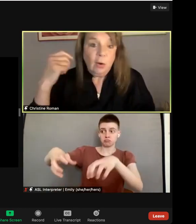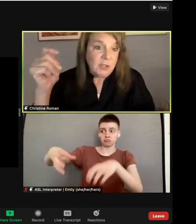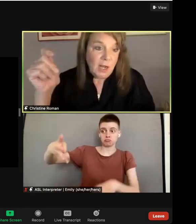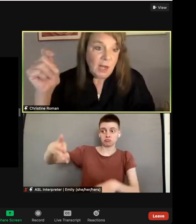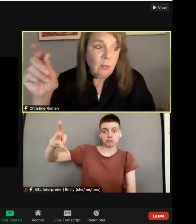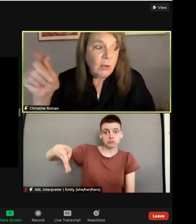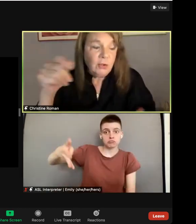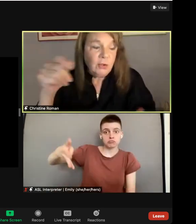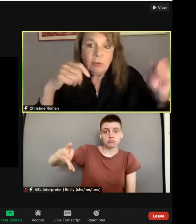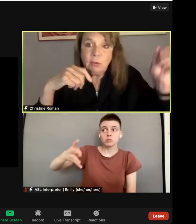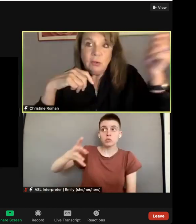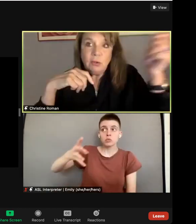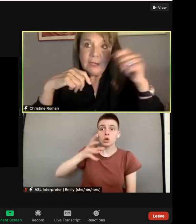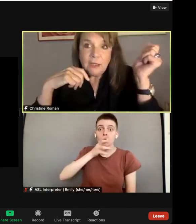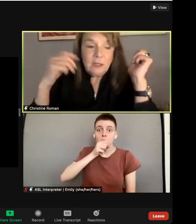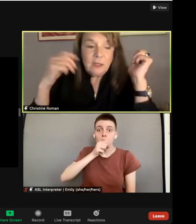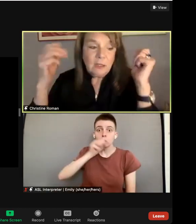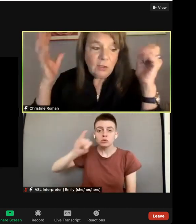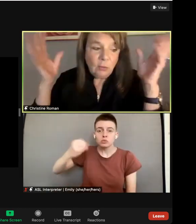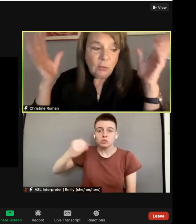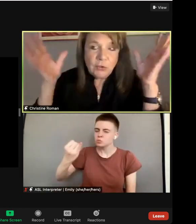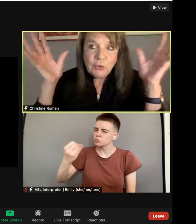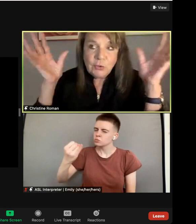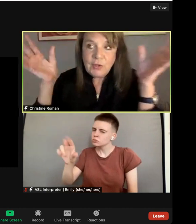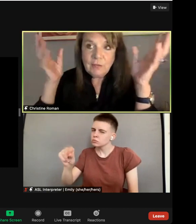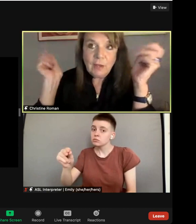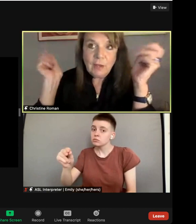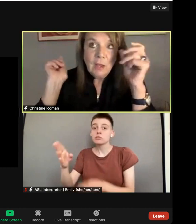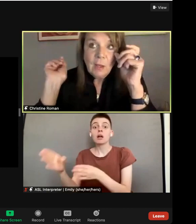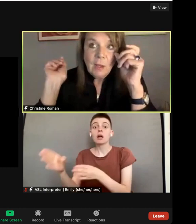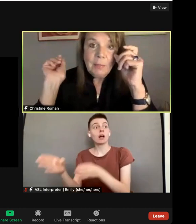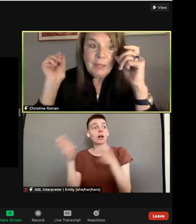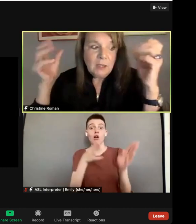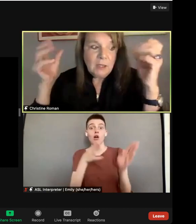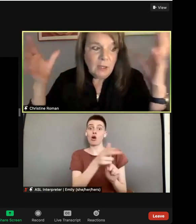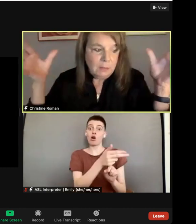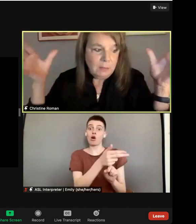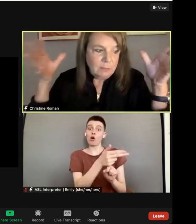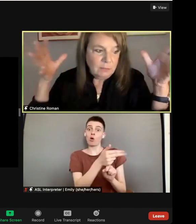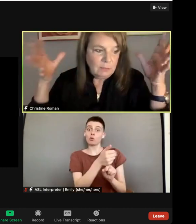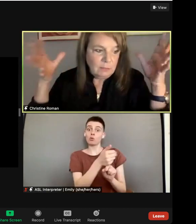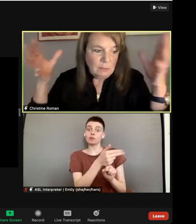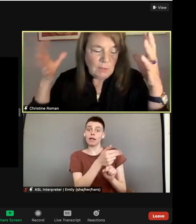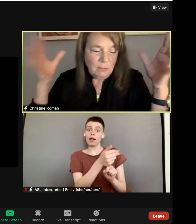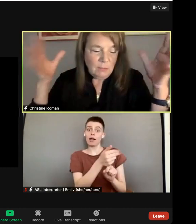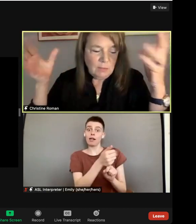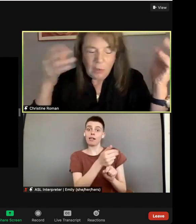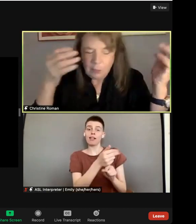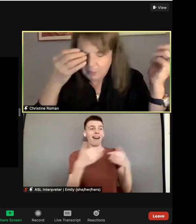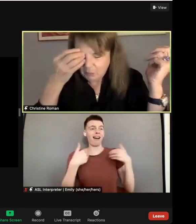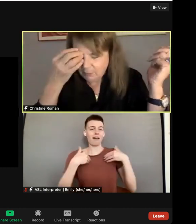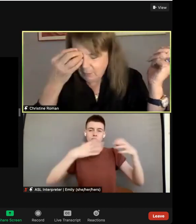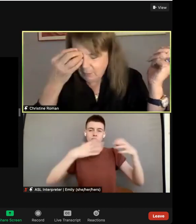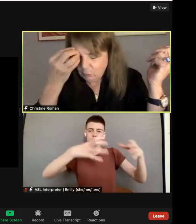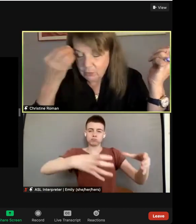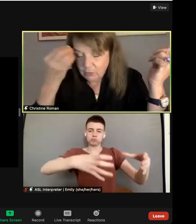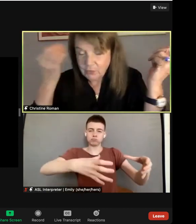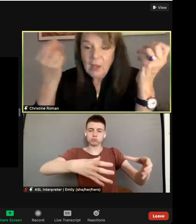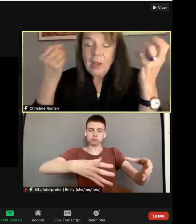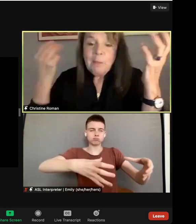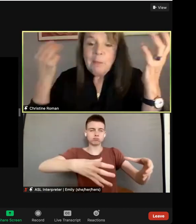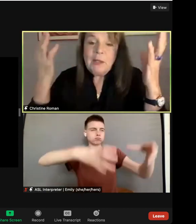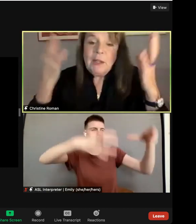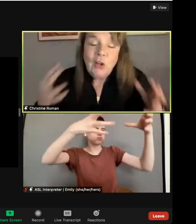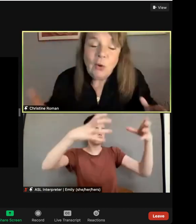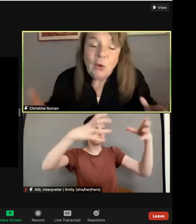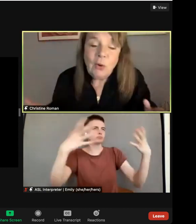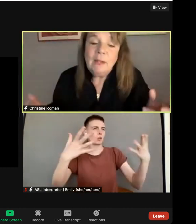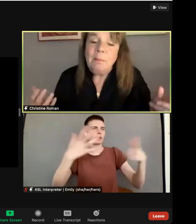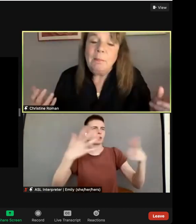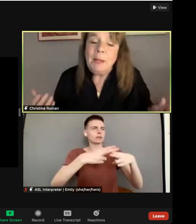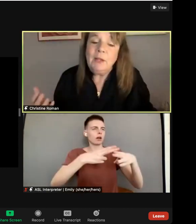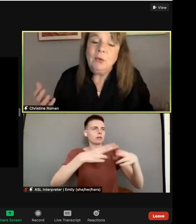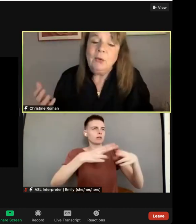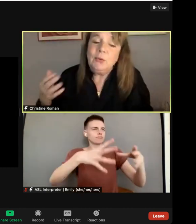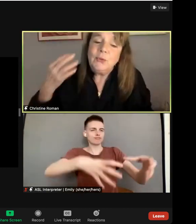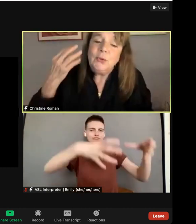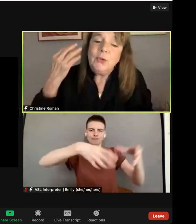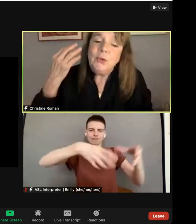container at a hotel where you're getting orange juice out of a big help me with my words, but